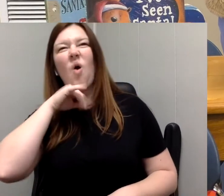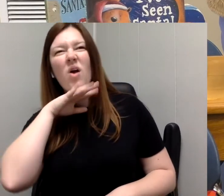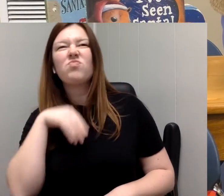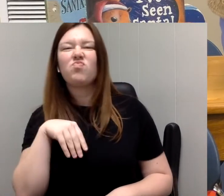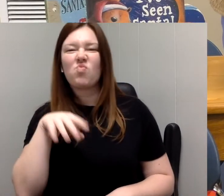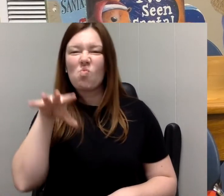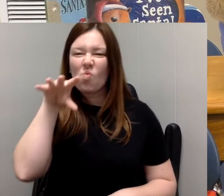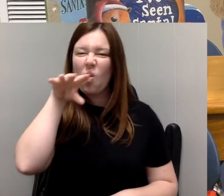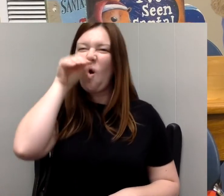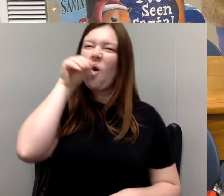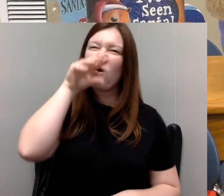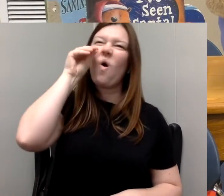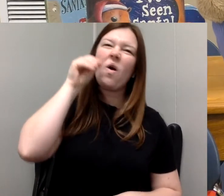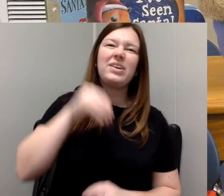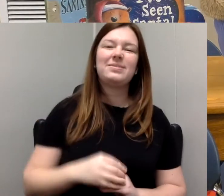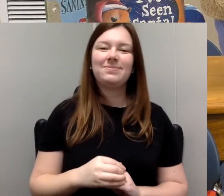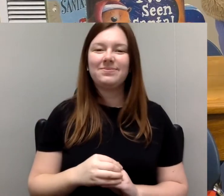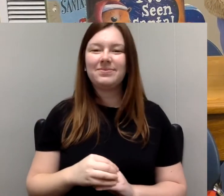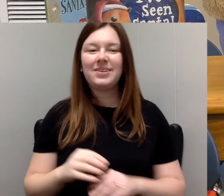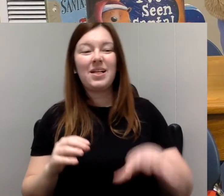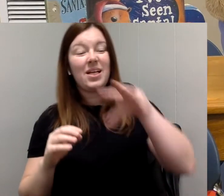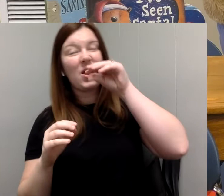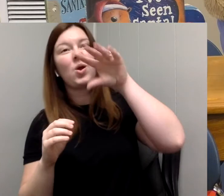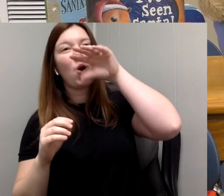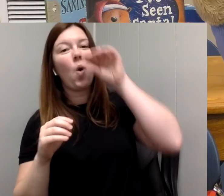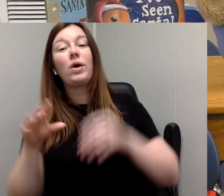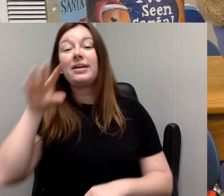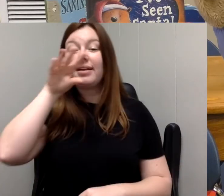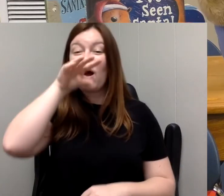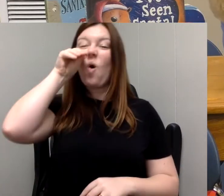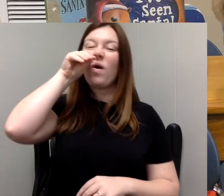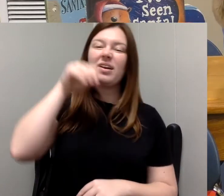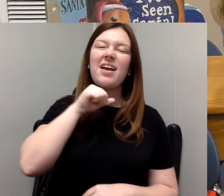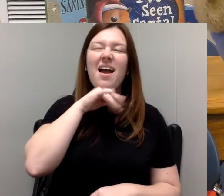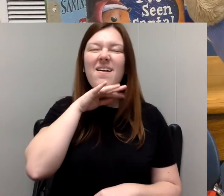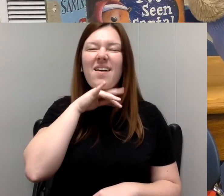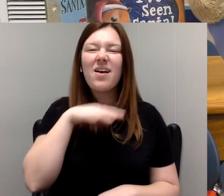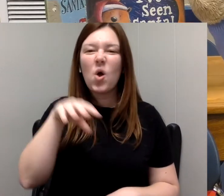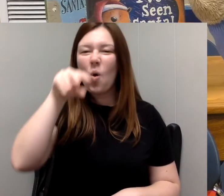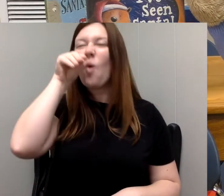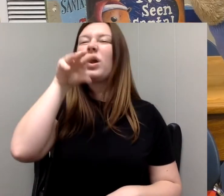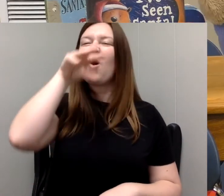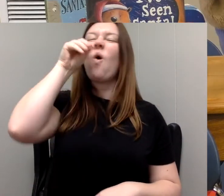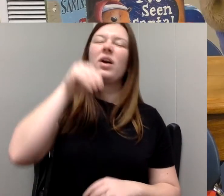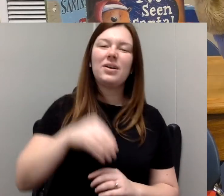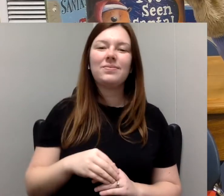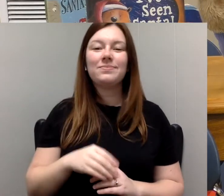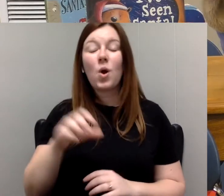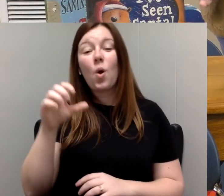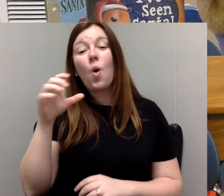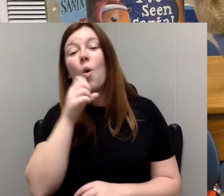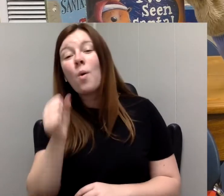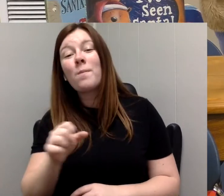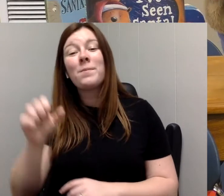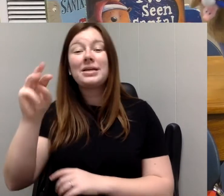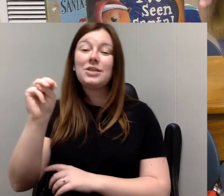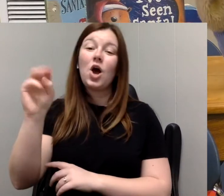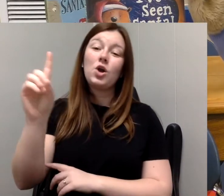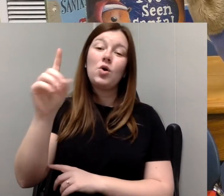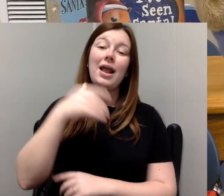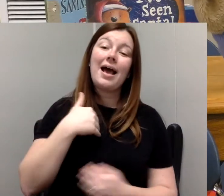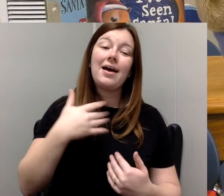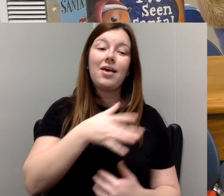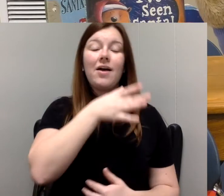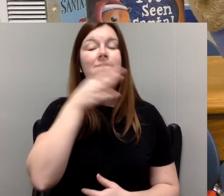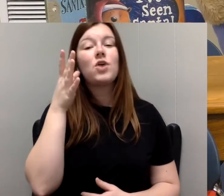E-I-E-I-O. With a oink, oink here and a oink, oink there. Here an oink, there an oink, everywhere an oink, oink.